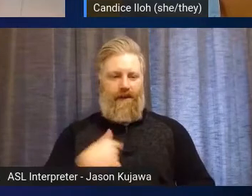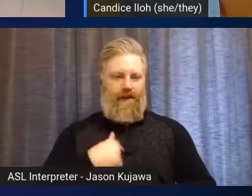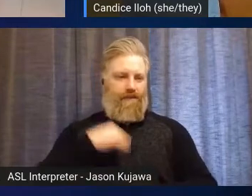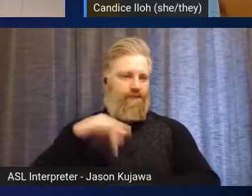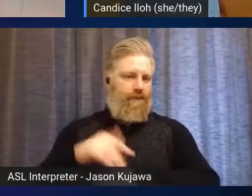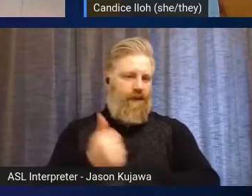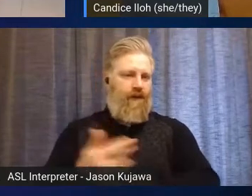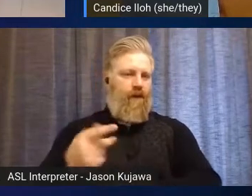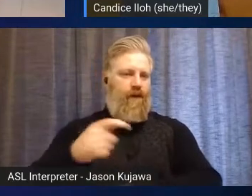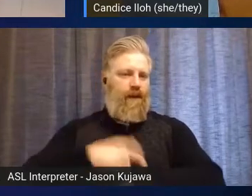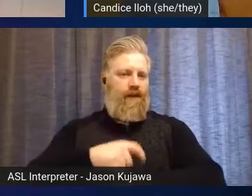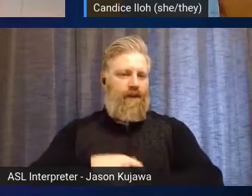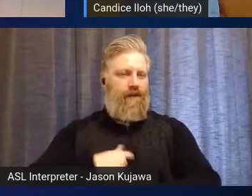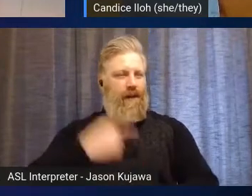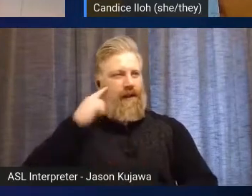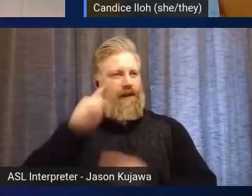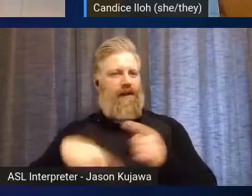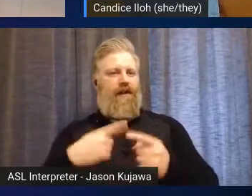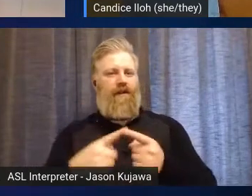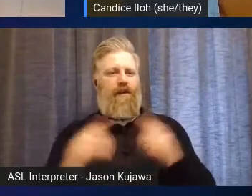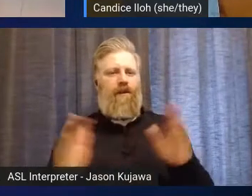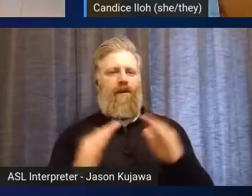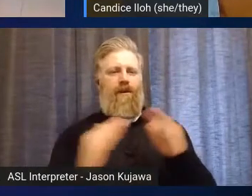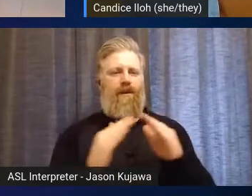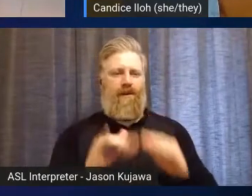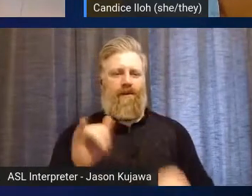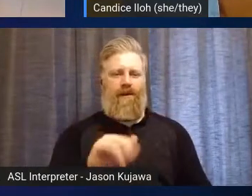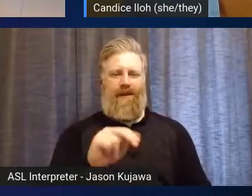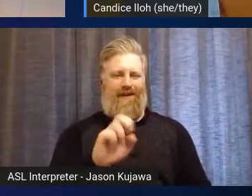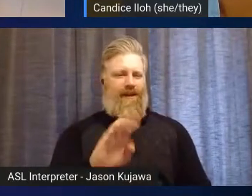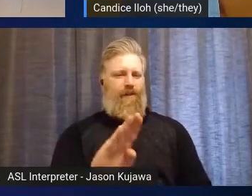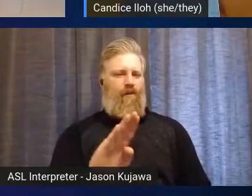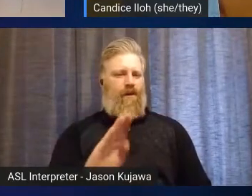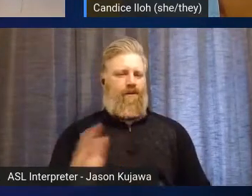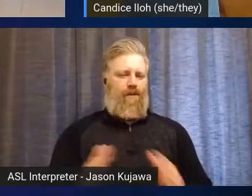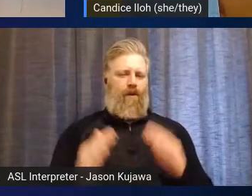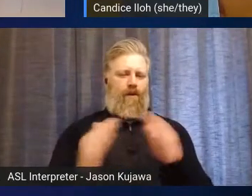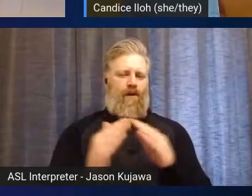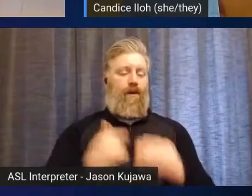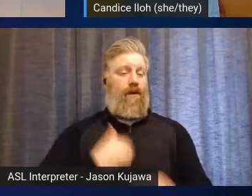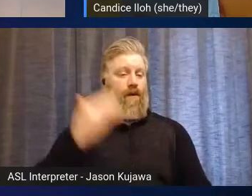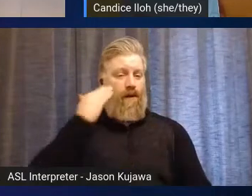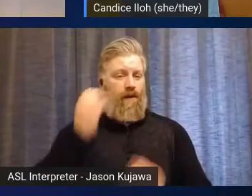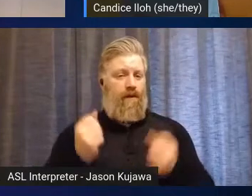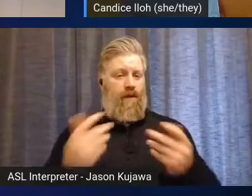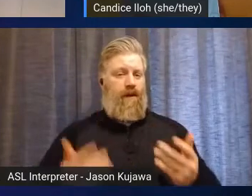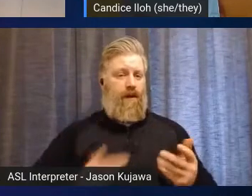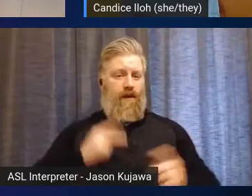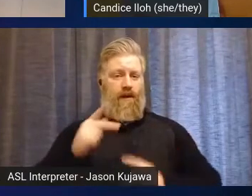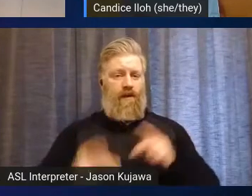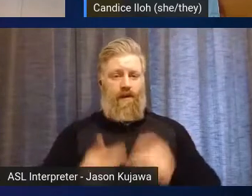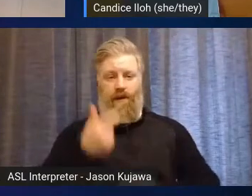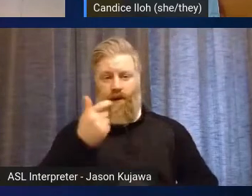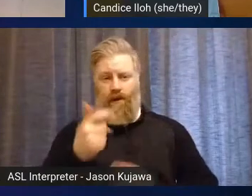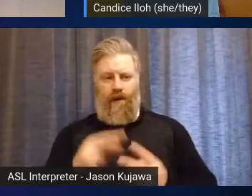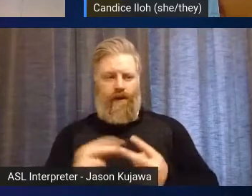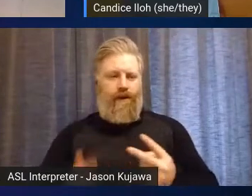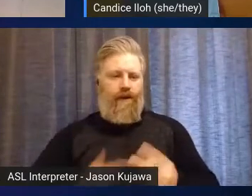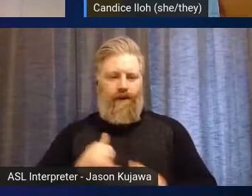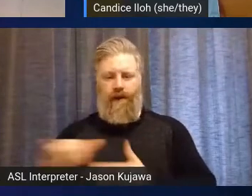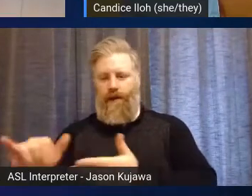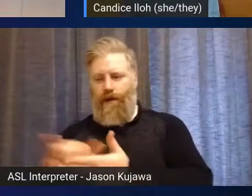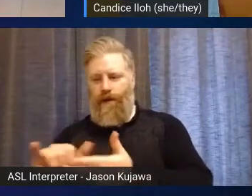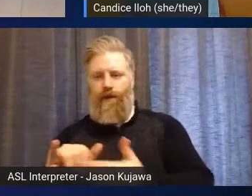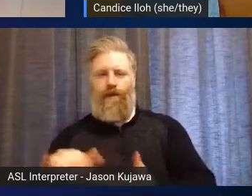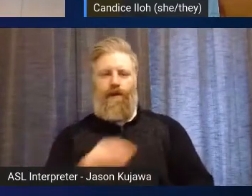about small towns like Seward, Nebraska, and I think about how I know most of the young people watching are either New Yorkers or from Miami.